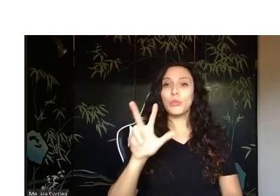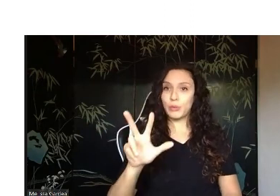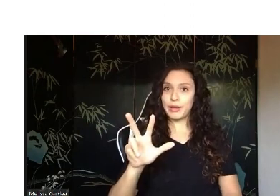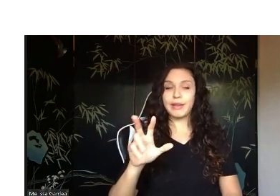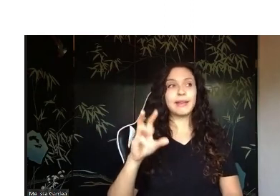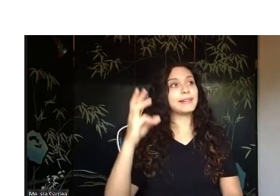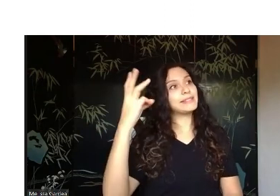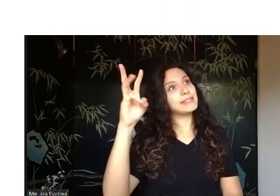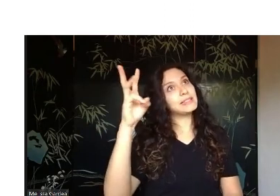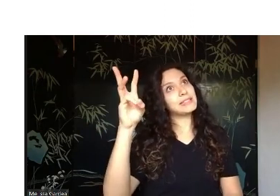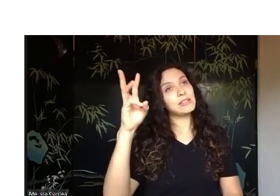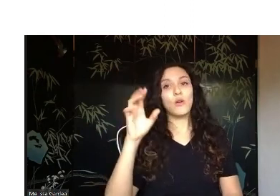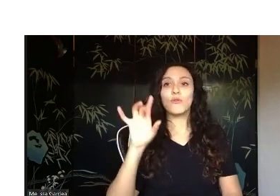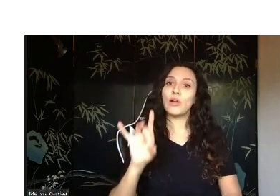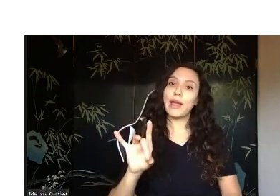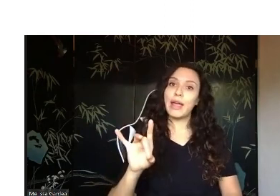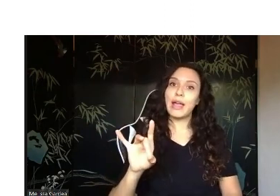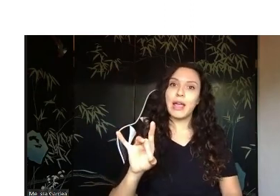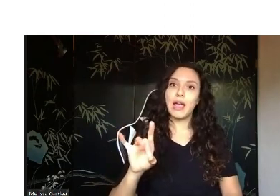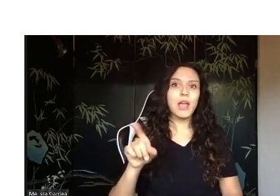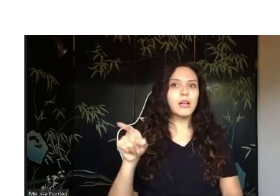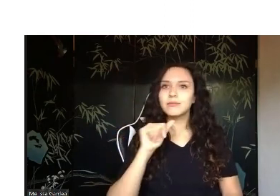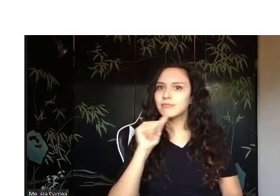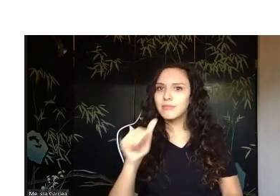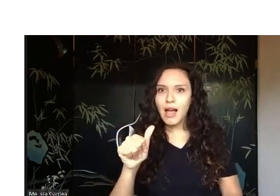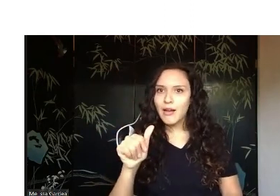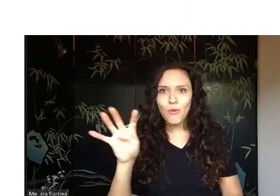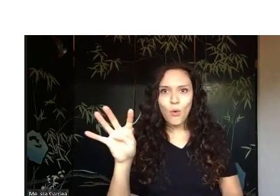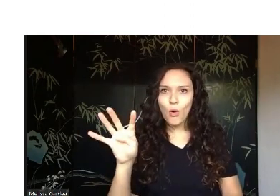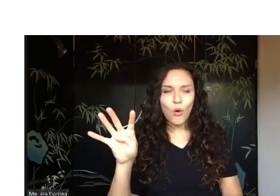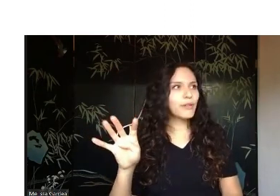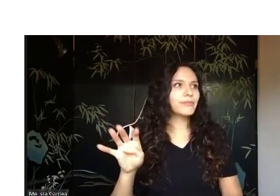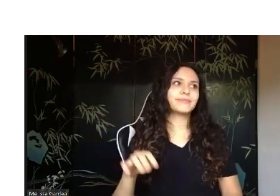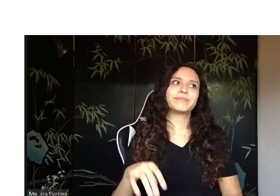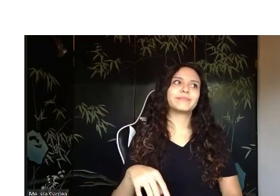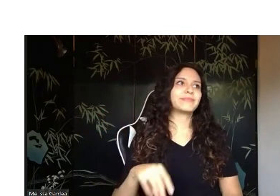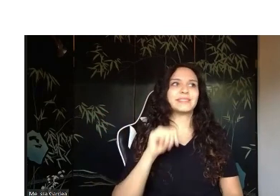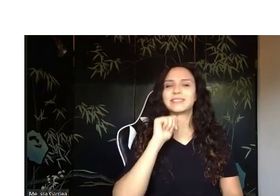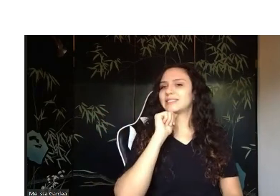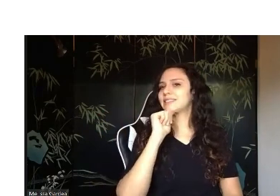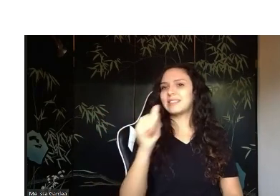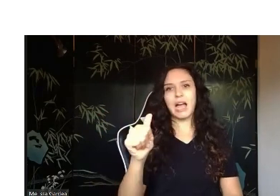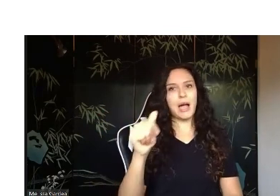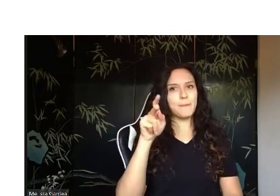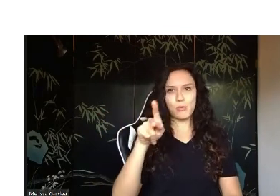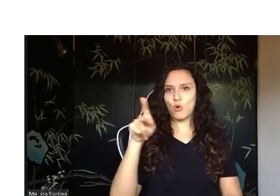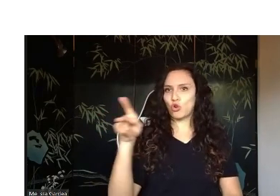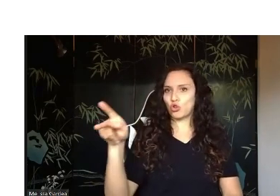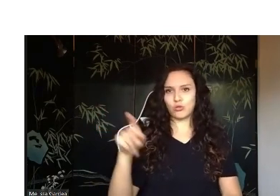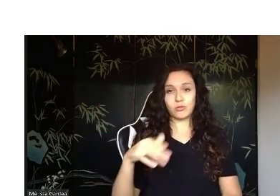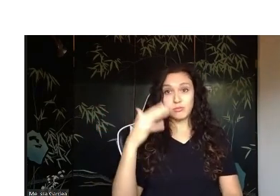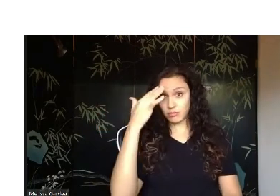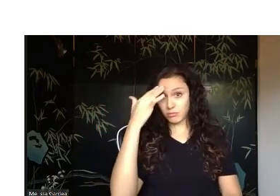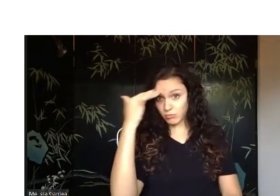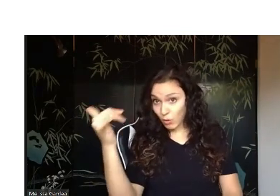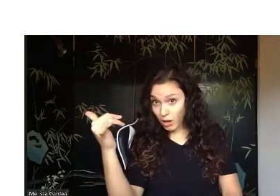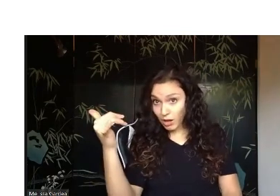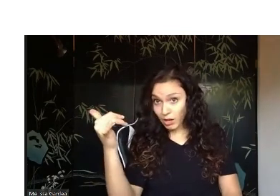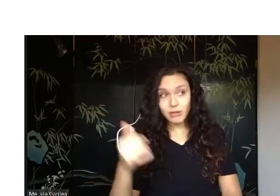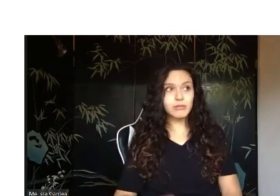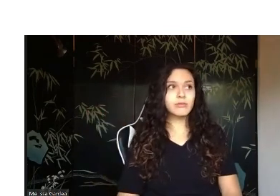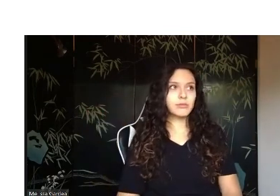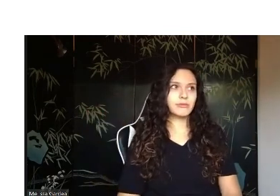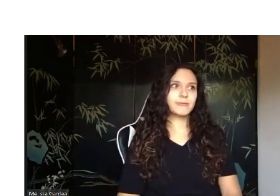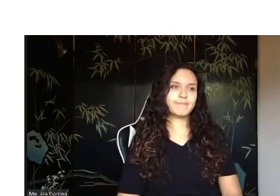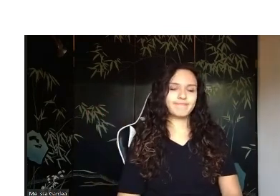12 over 4, that makes 3. 16 over 8, that makes 2. Ooh, not proportional.